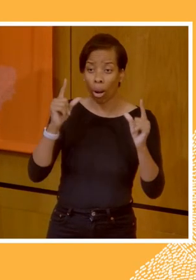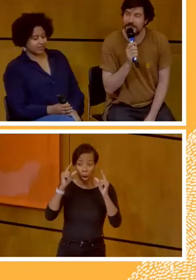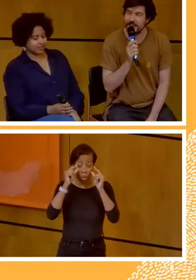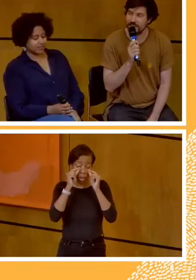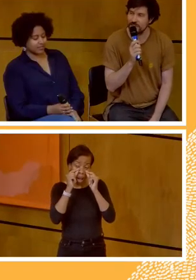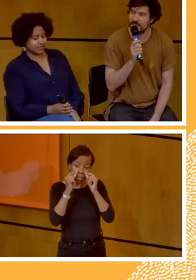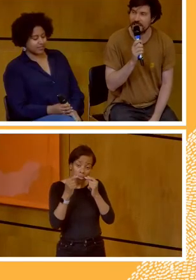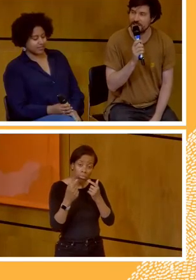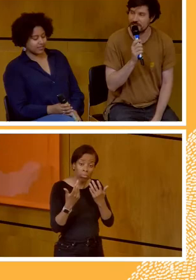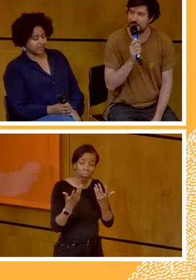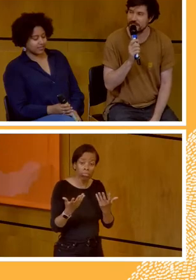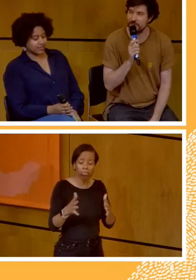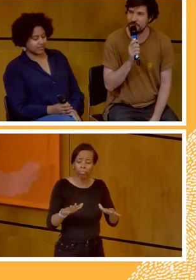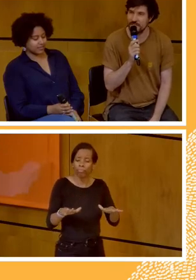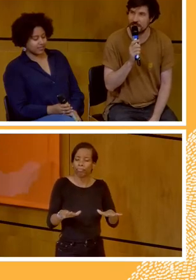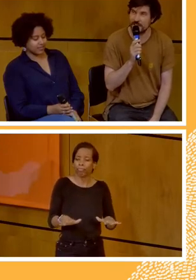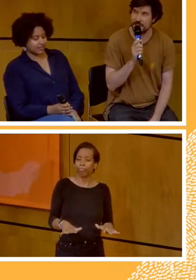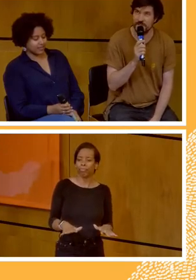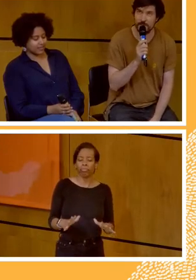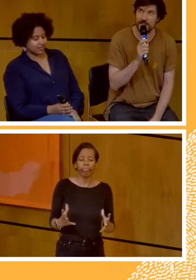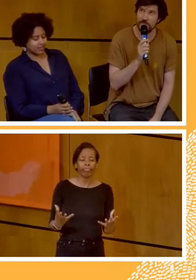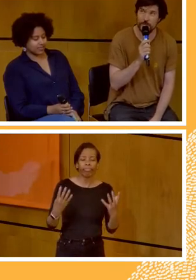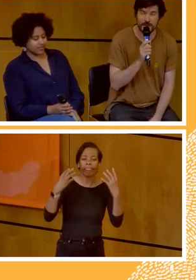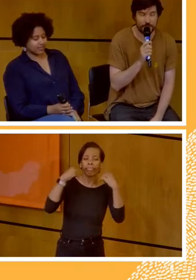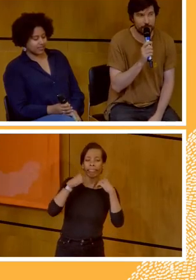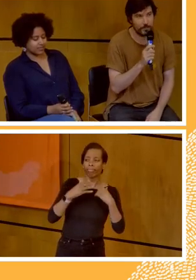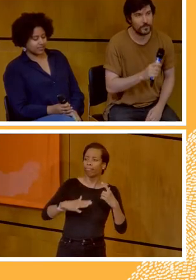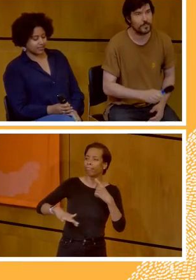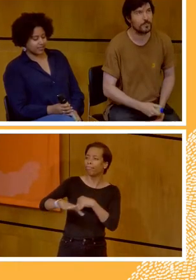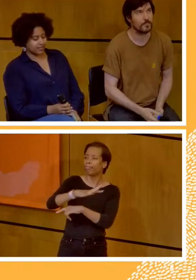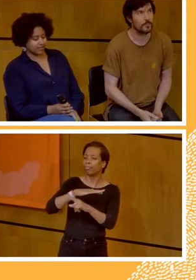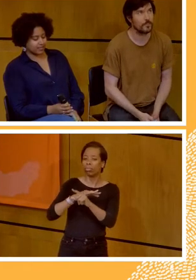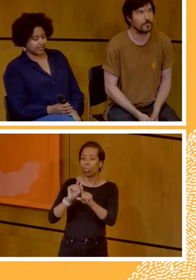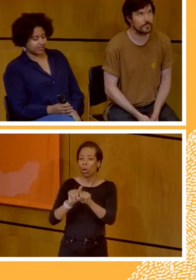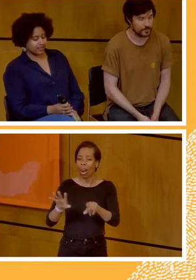open. And let's just sit and just enjoy the silence of the space for a minute.